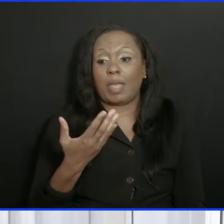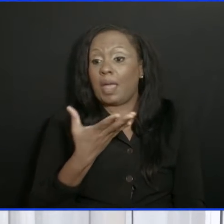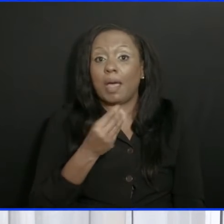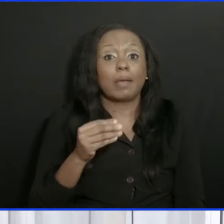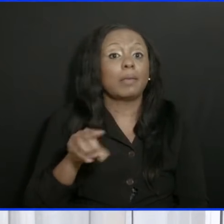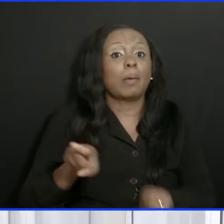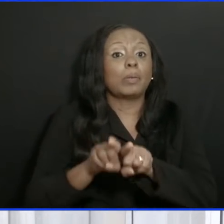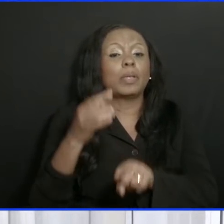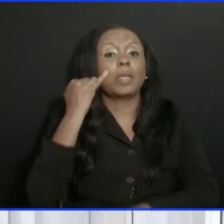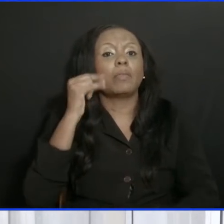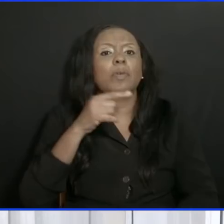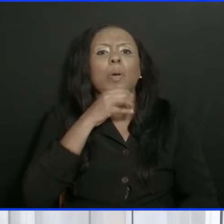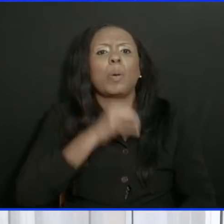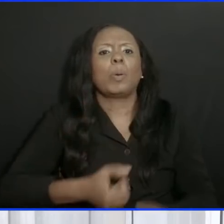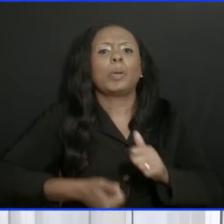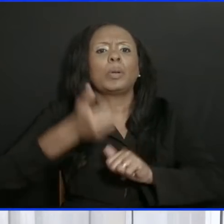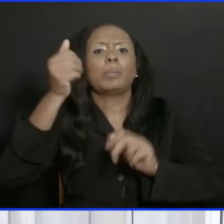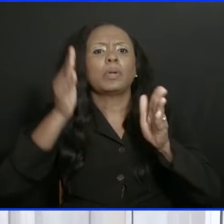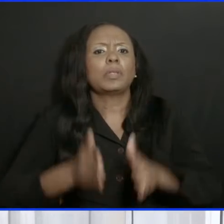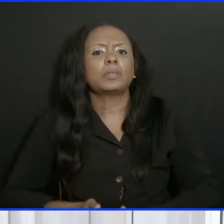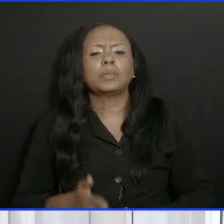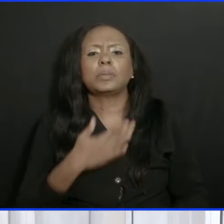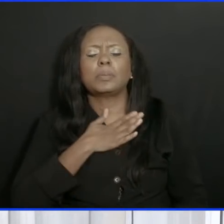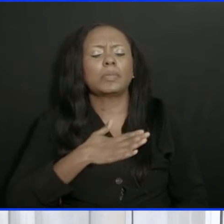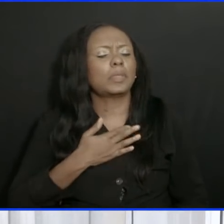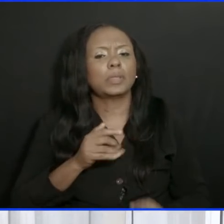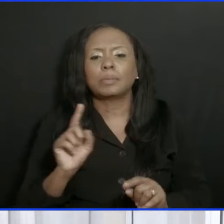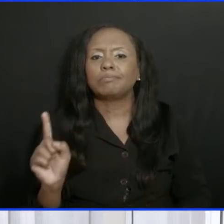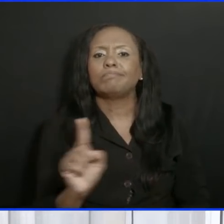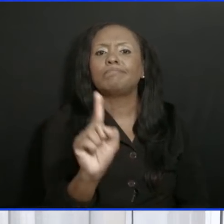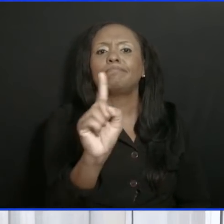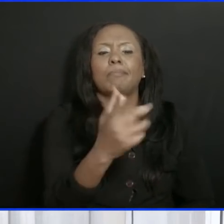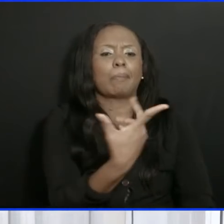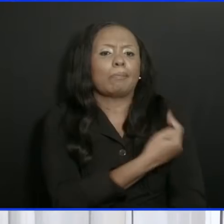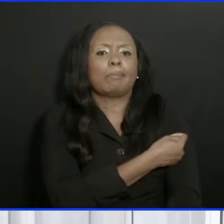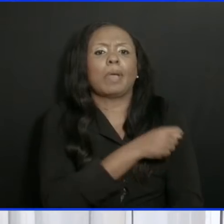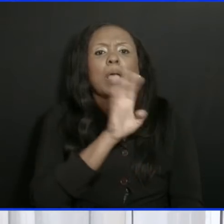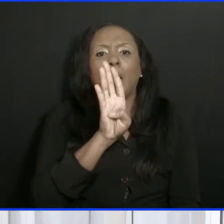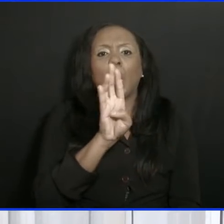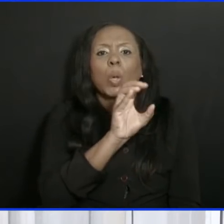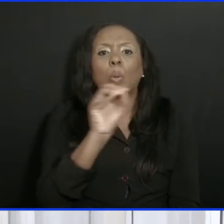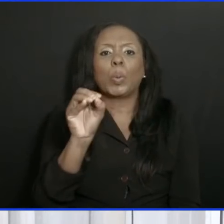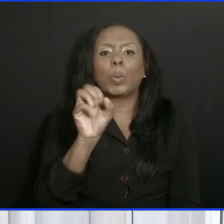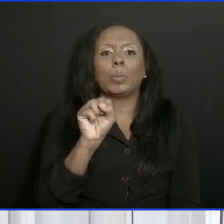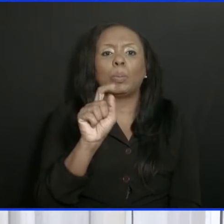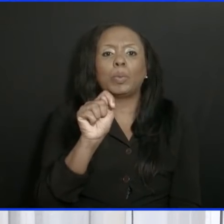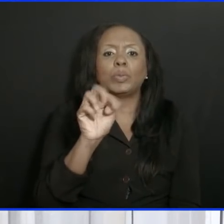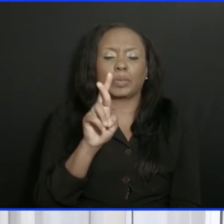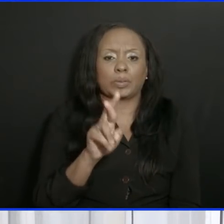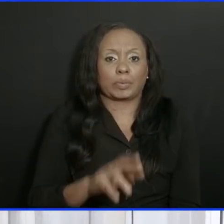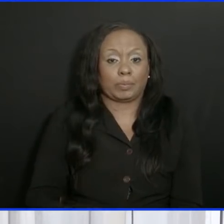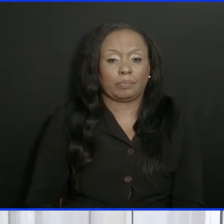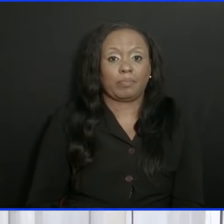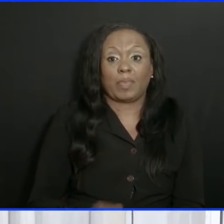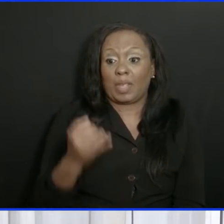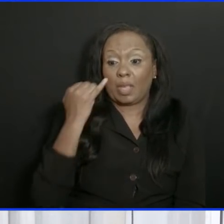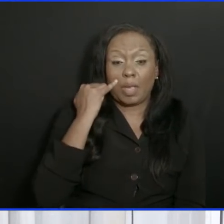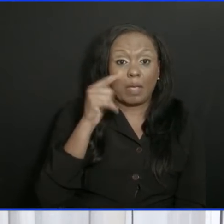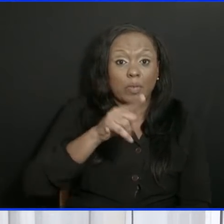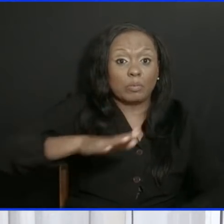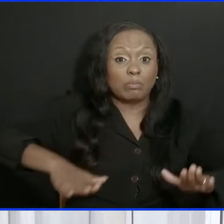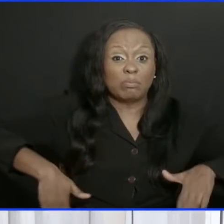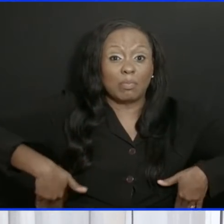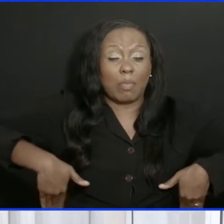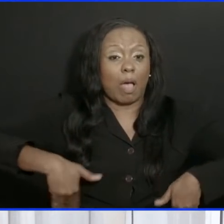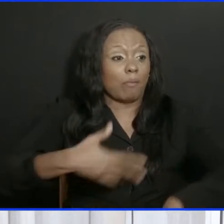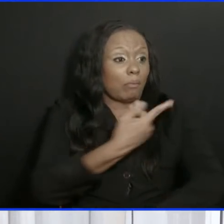vulnerable, we suggest that please go for your booster shots. For those of you who have not had any vaccinations,